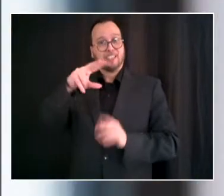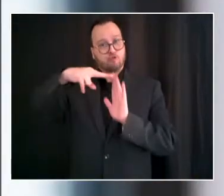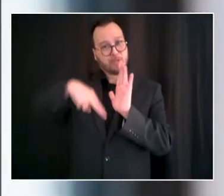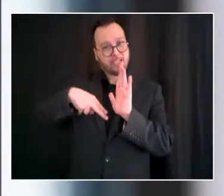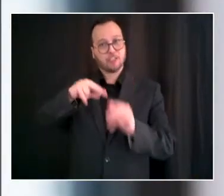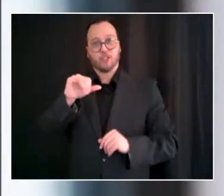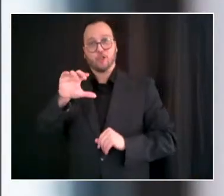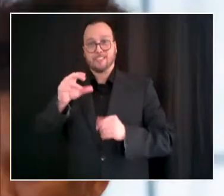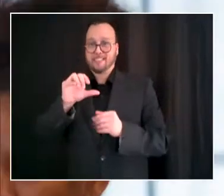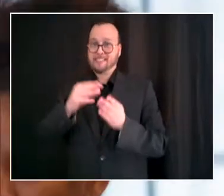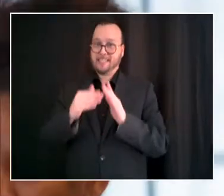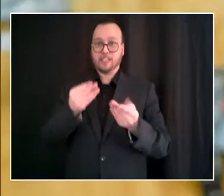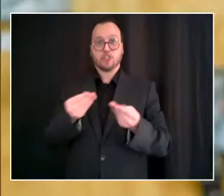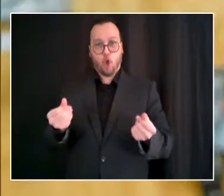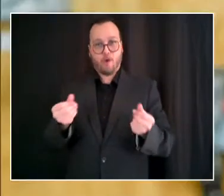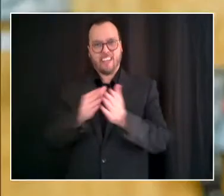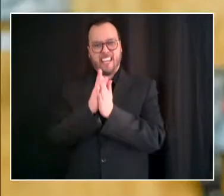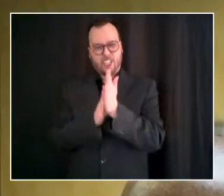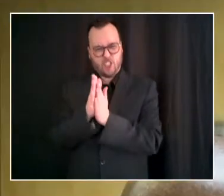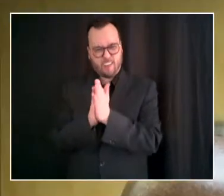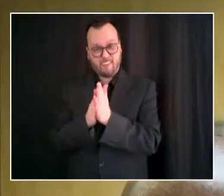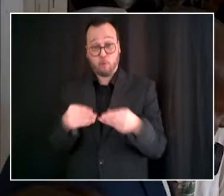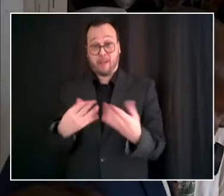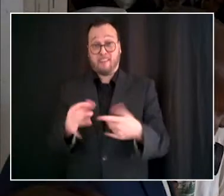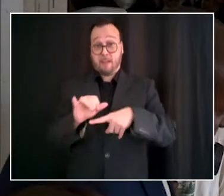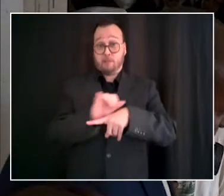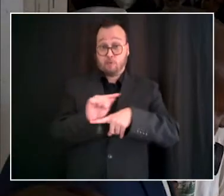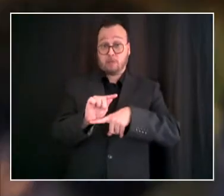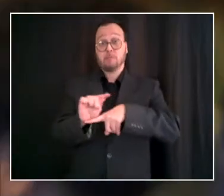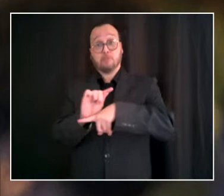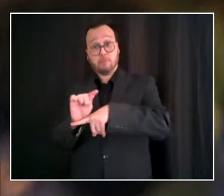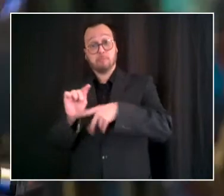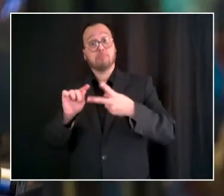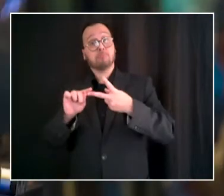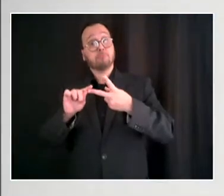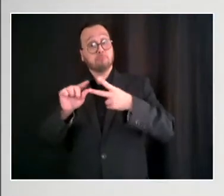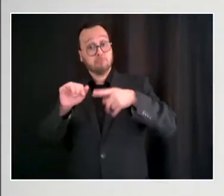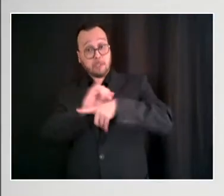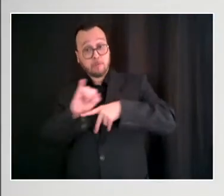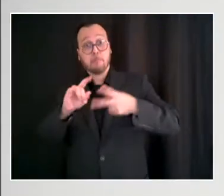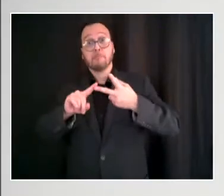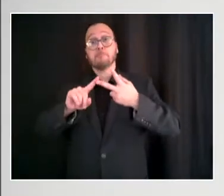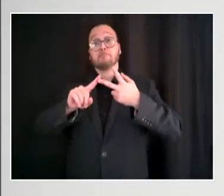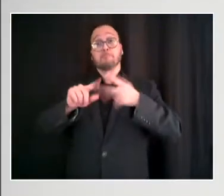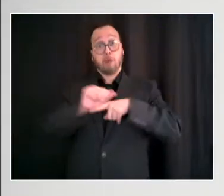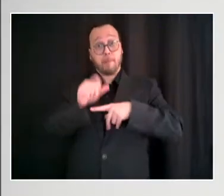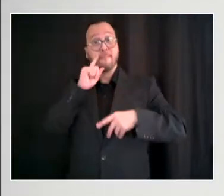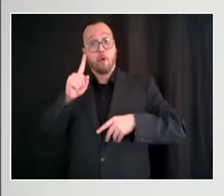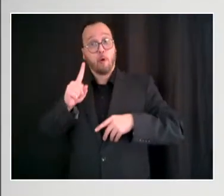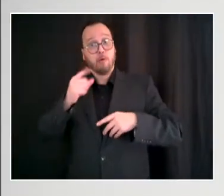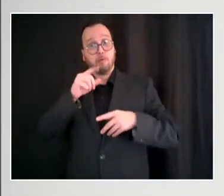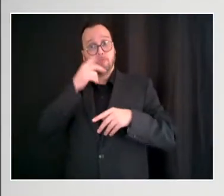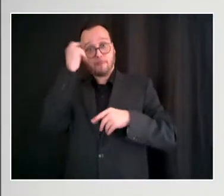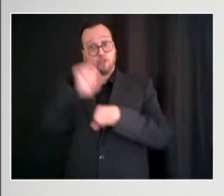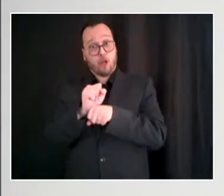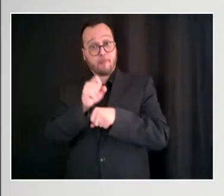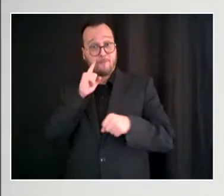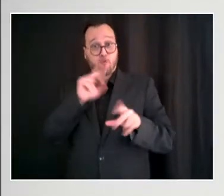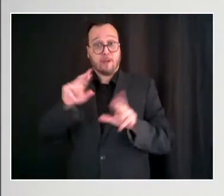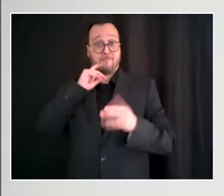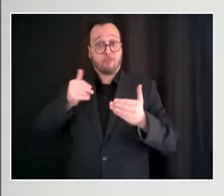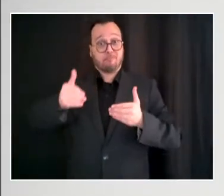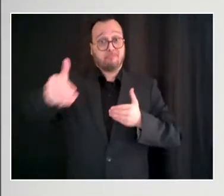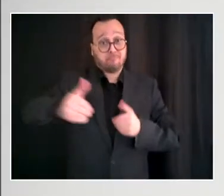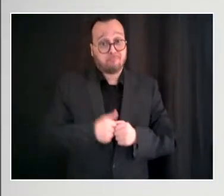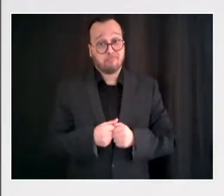them apprenticeships and summer jobs today to set them up for good-paying careers tomorrow. From keeping families safe to putting money back into